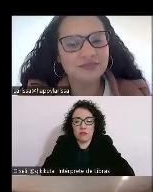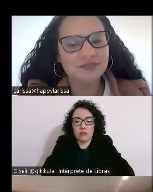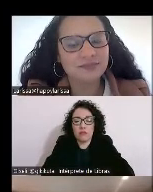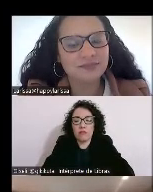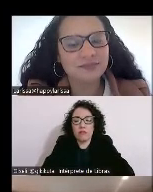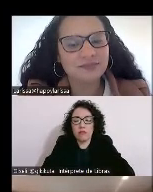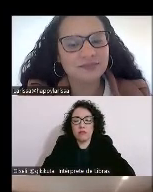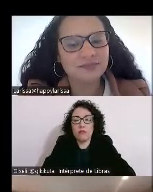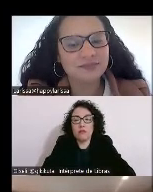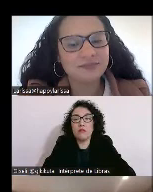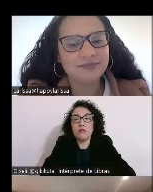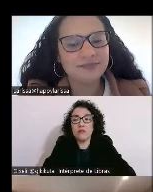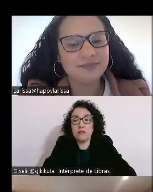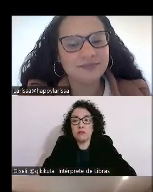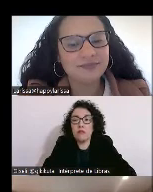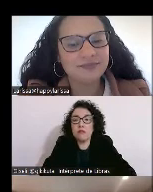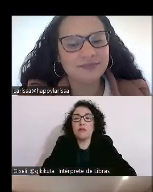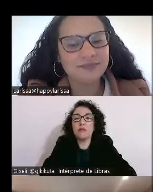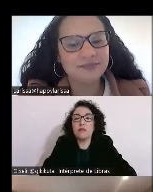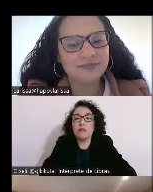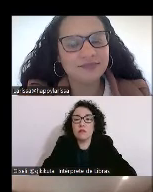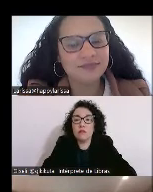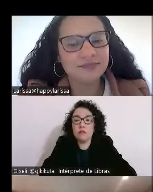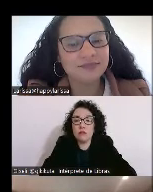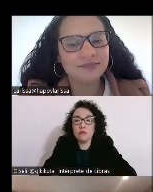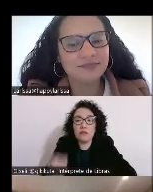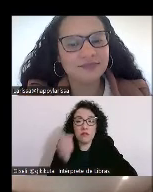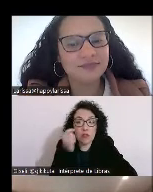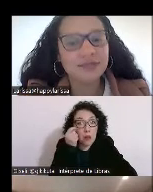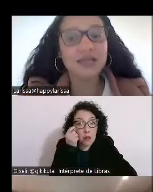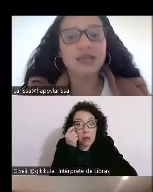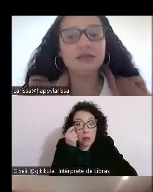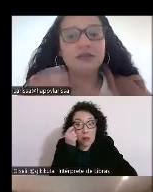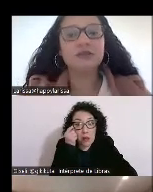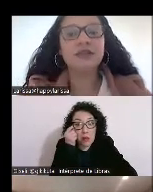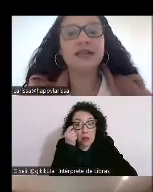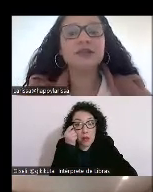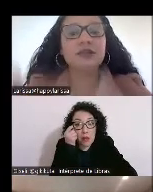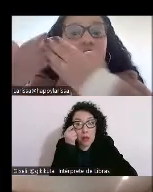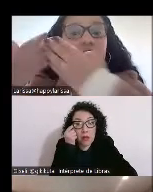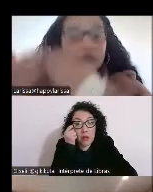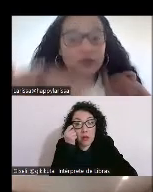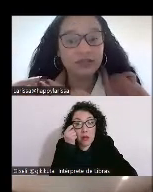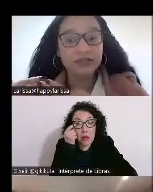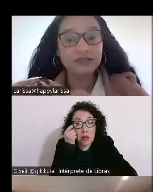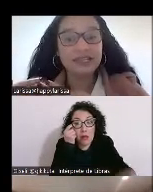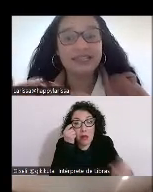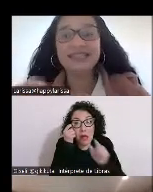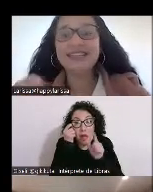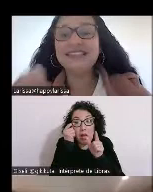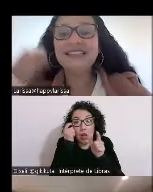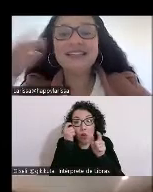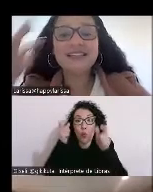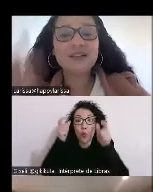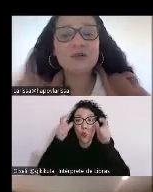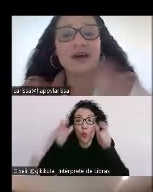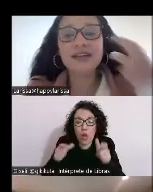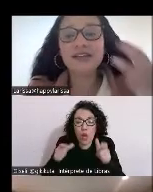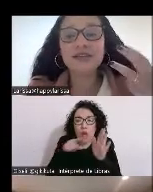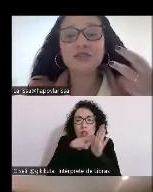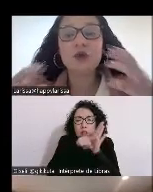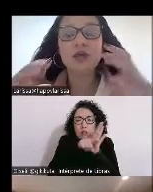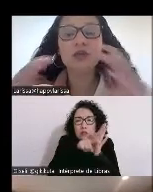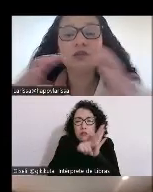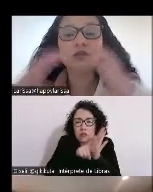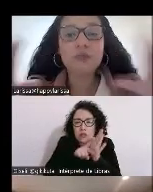that we teach teachers how to use with young people. Então, lá no laboratório que ele tem entre 30 e